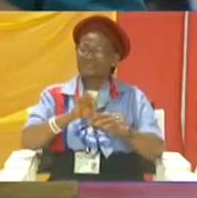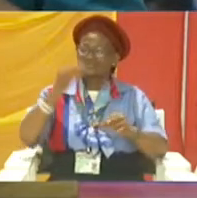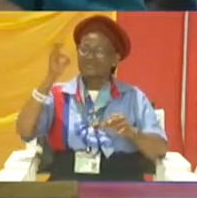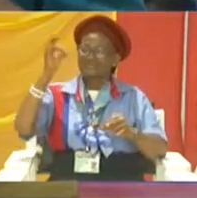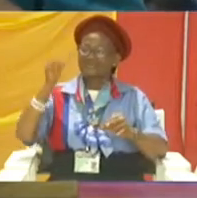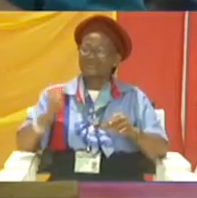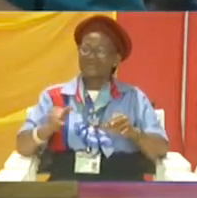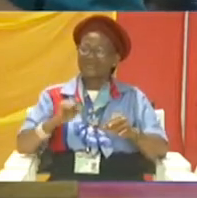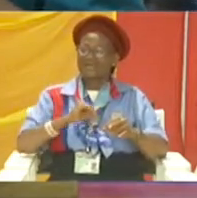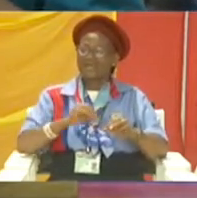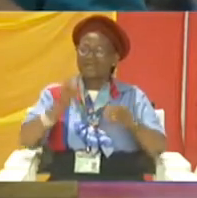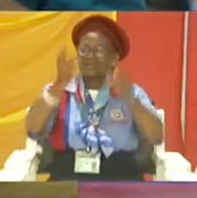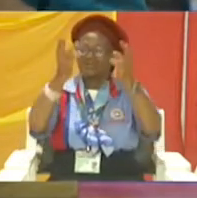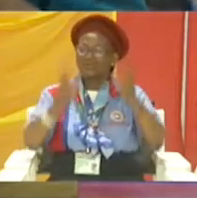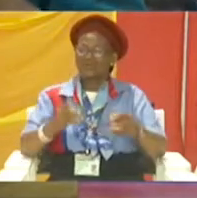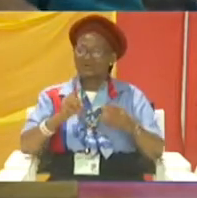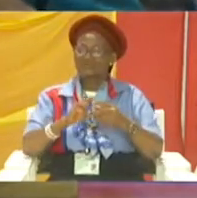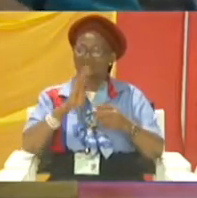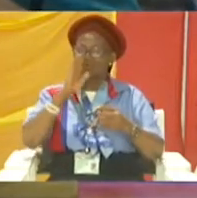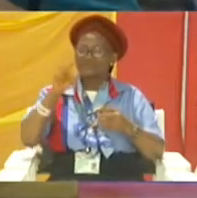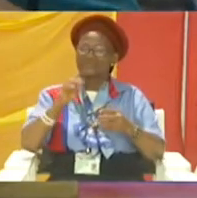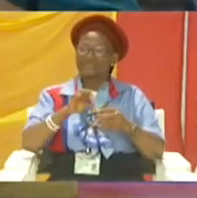spiritually. I want to be free.